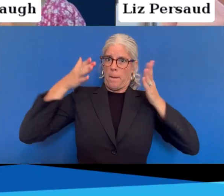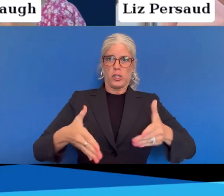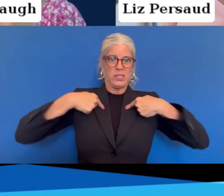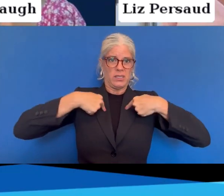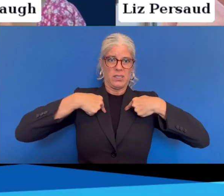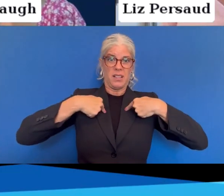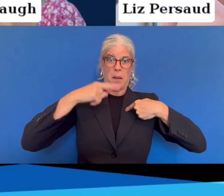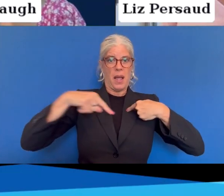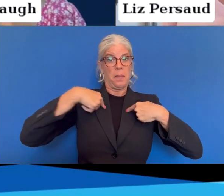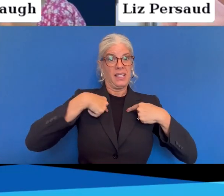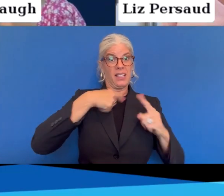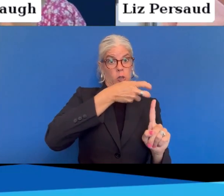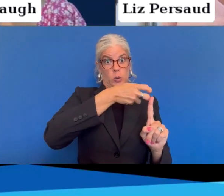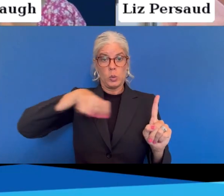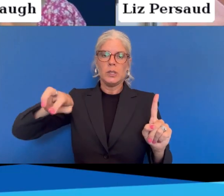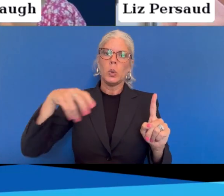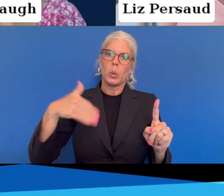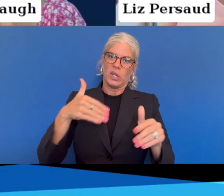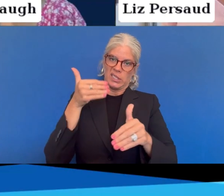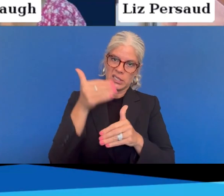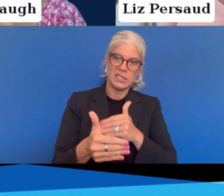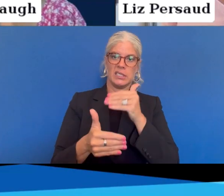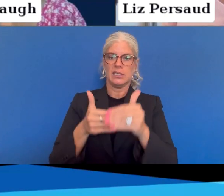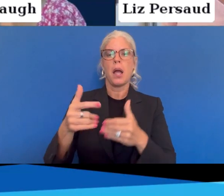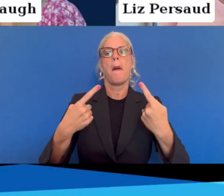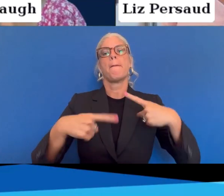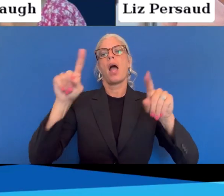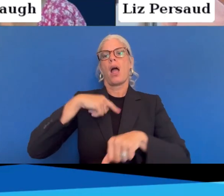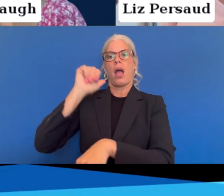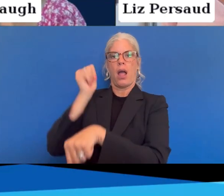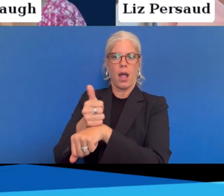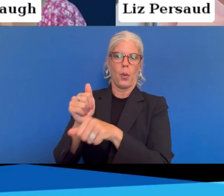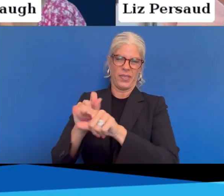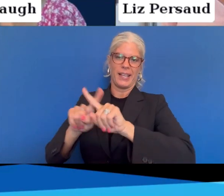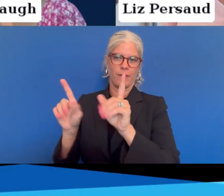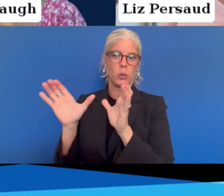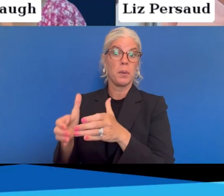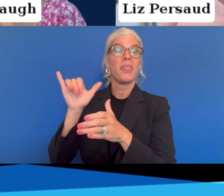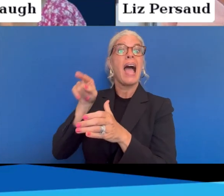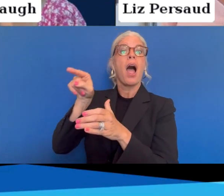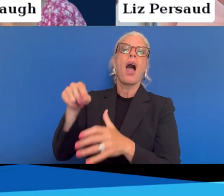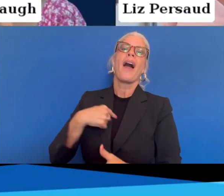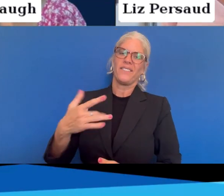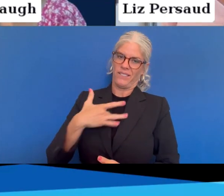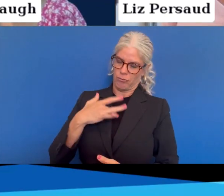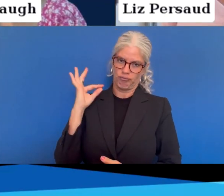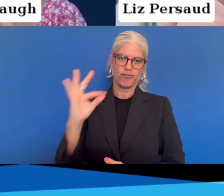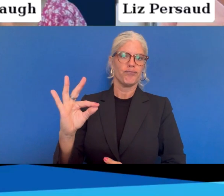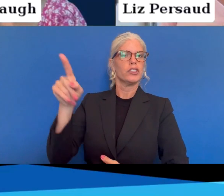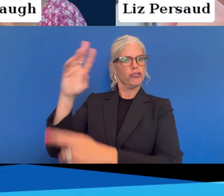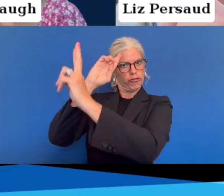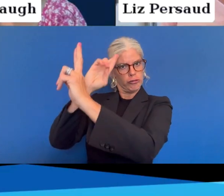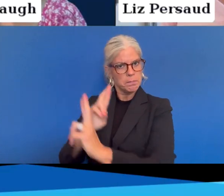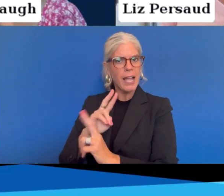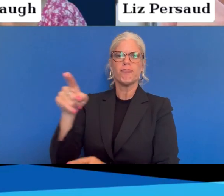over took a little bit of time, but I finally got set up with an oncologist that really, I feel like, just respects me, really listens